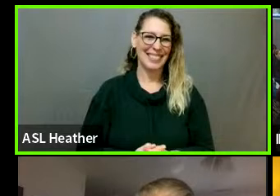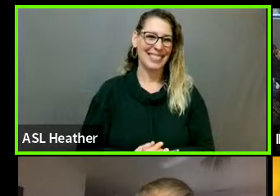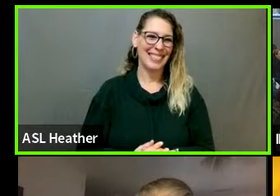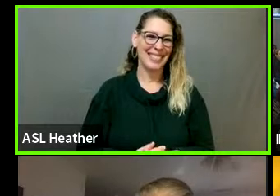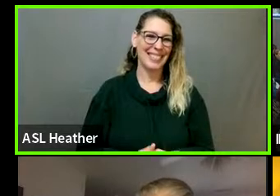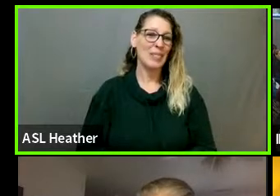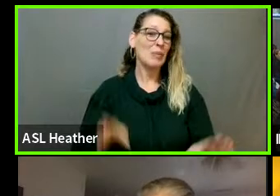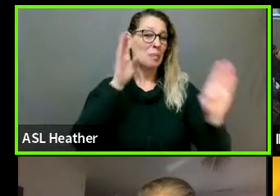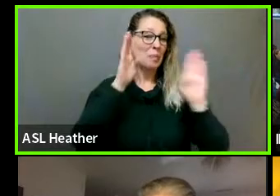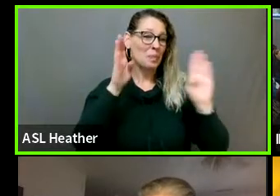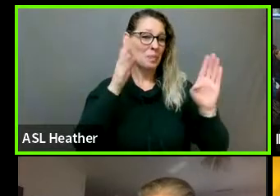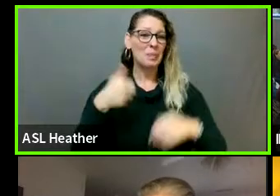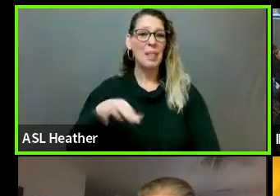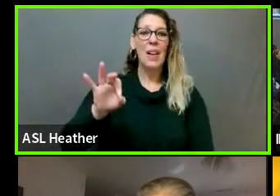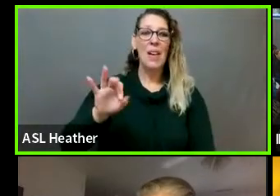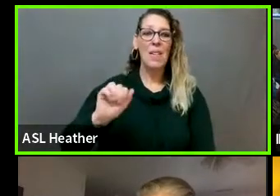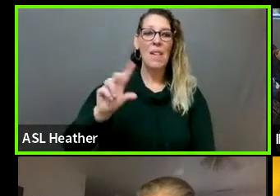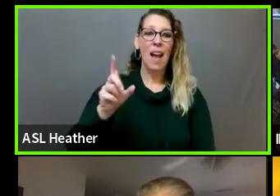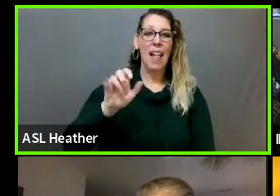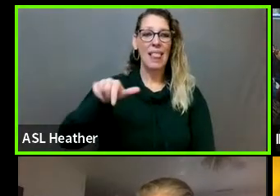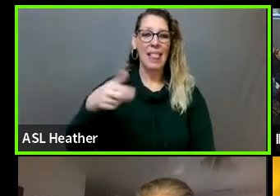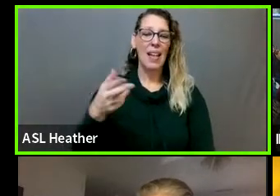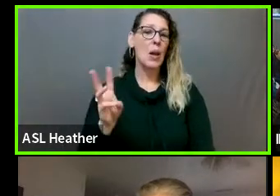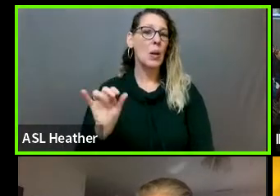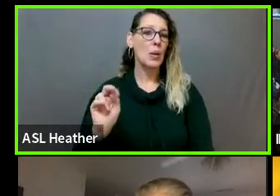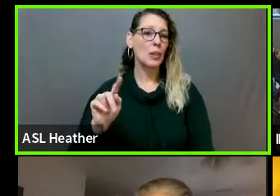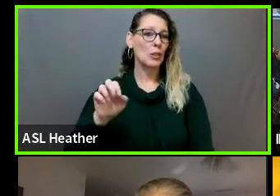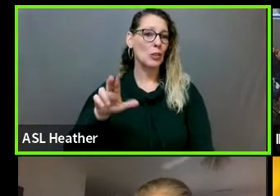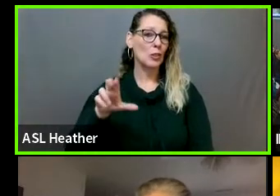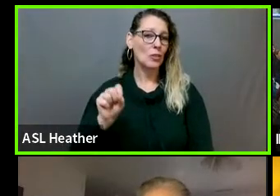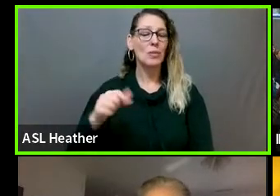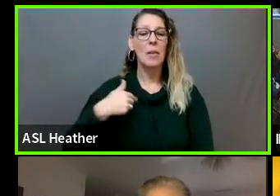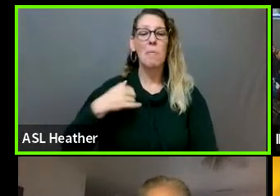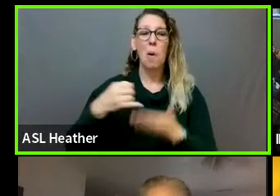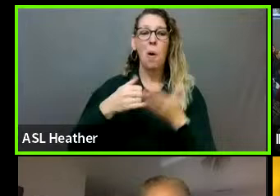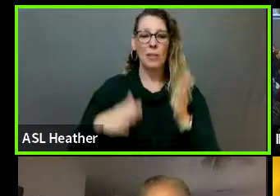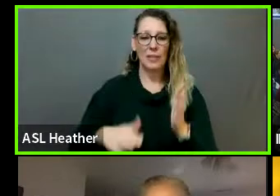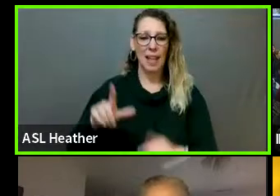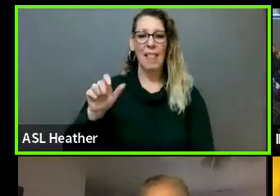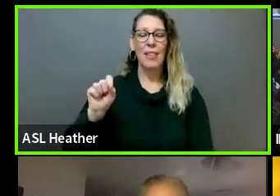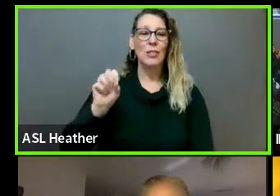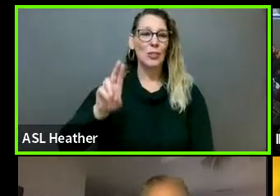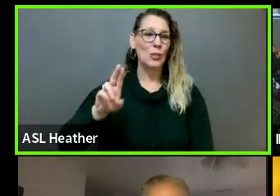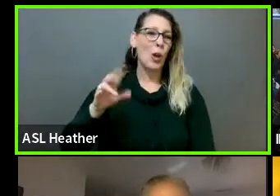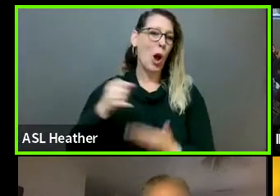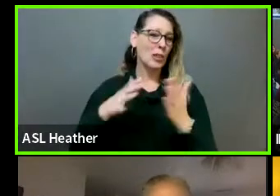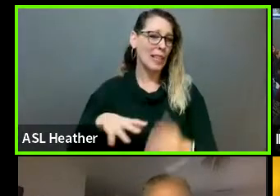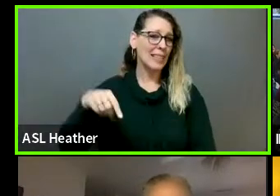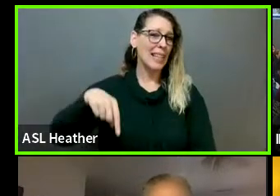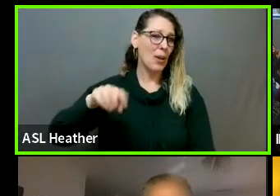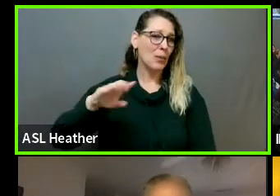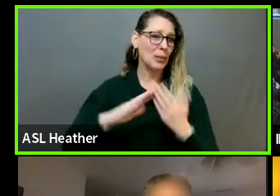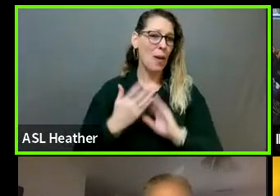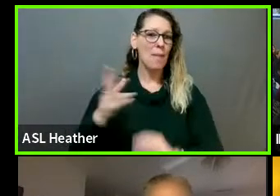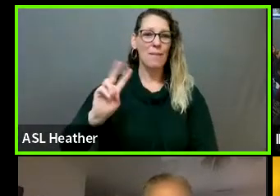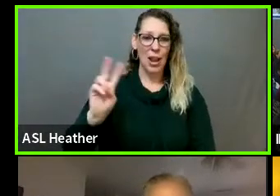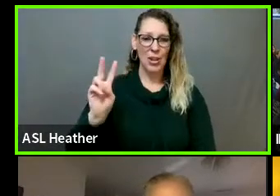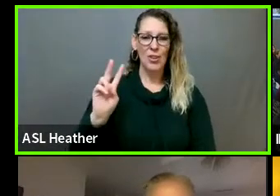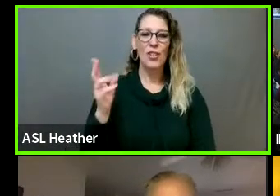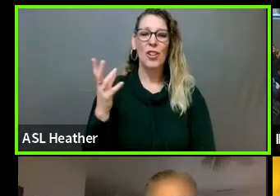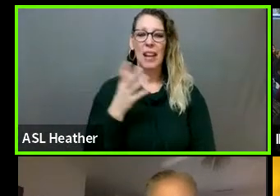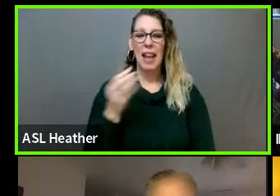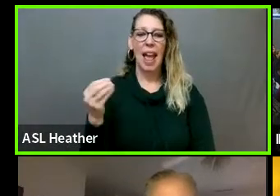Hi, everybody. I'm Farley Winters. I'm an architect at LSW Architects in downtown Vancouver and also a resident of the Arnada